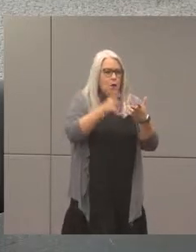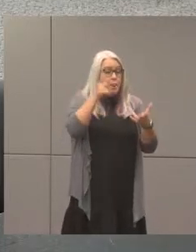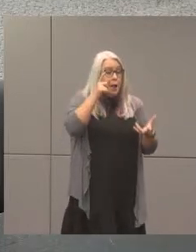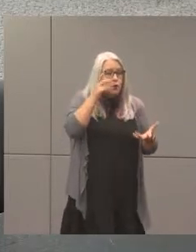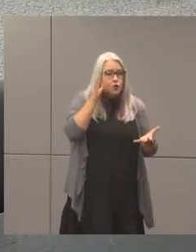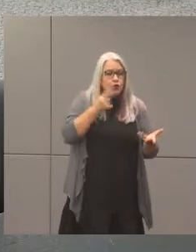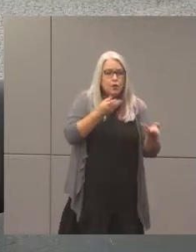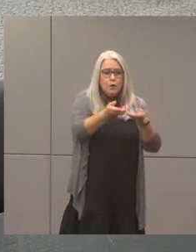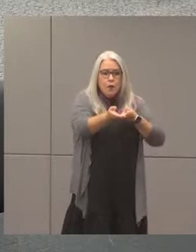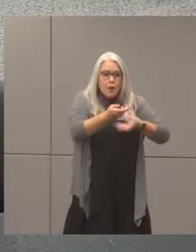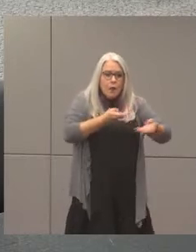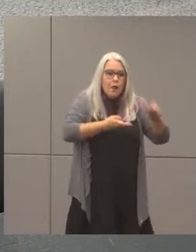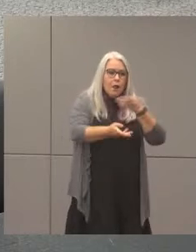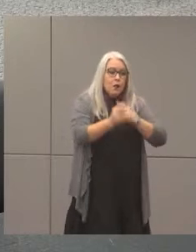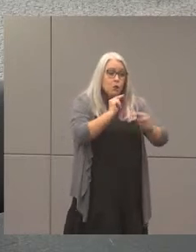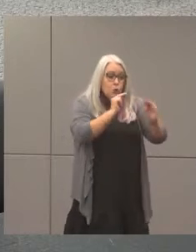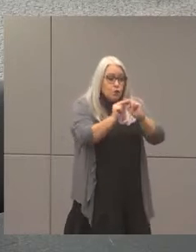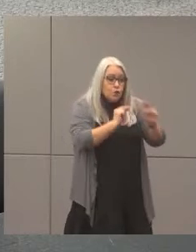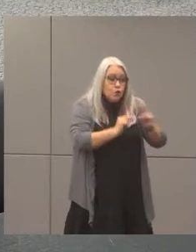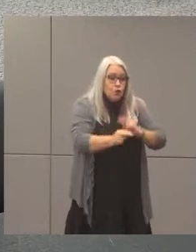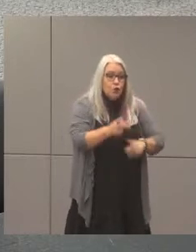were listening to none of it.